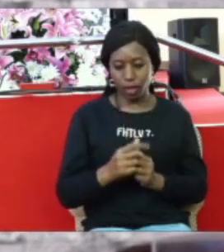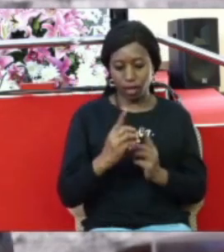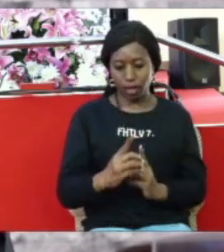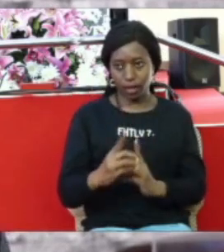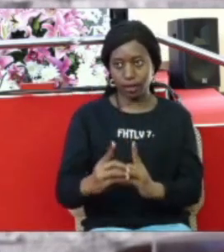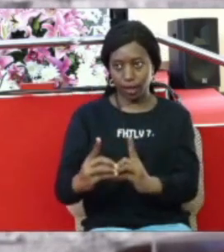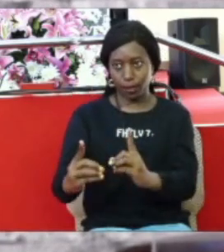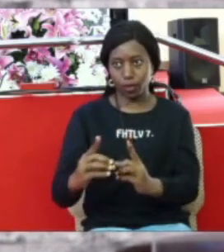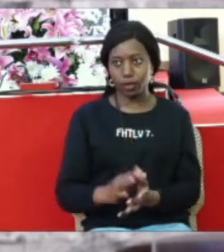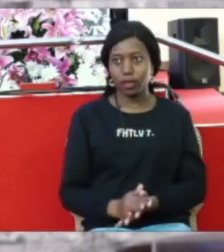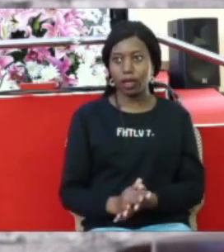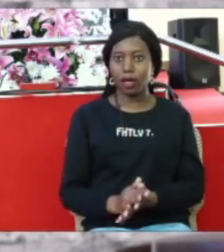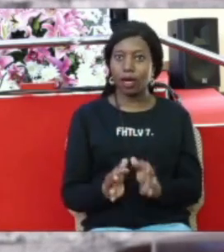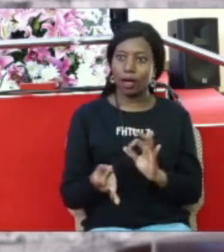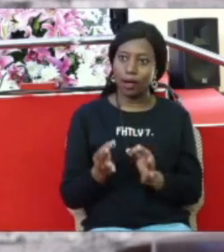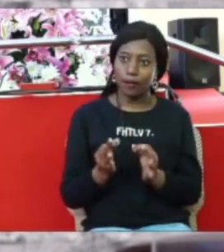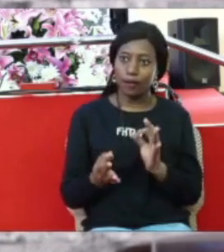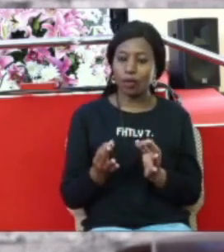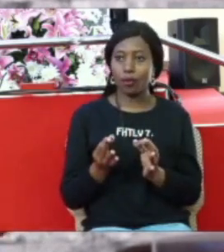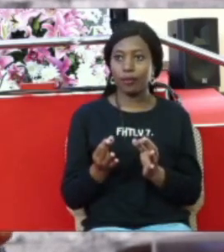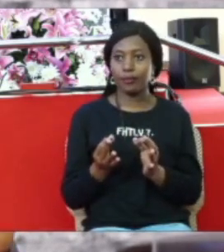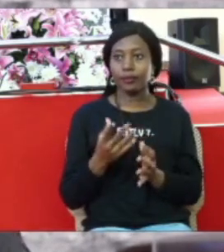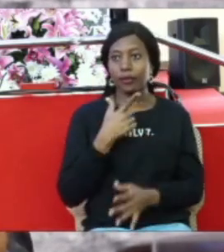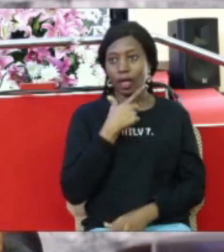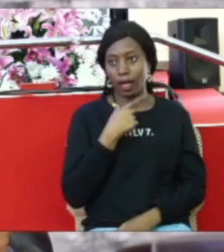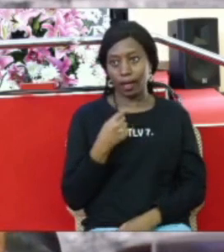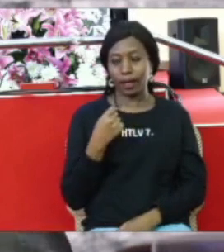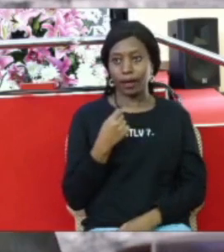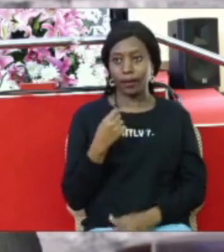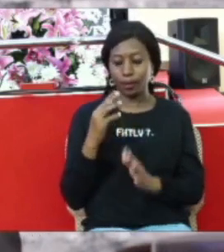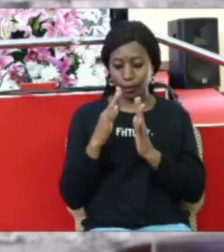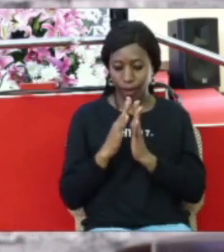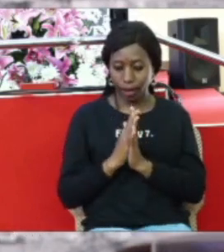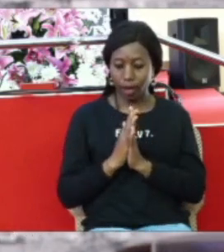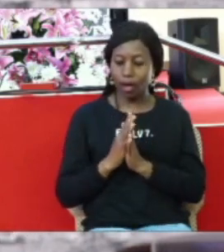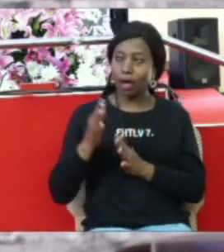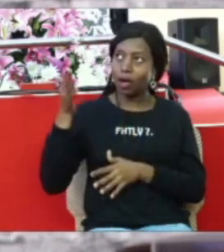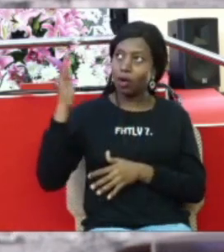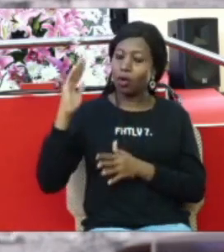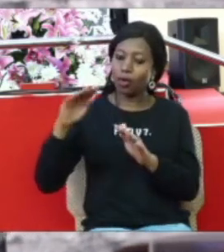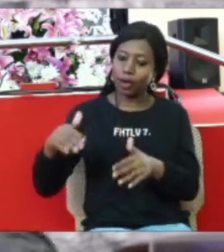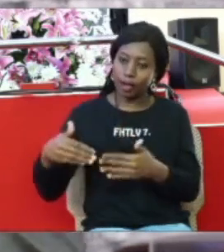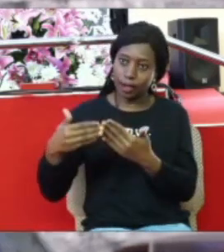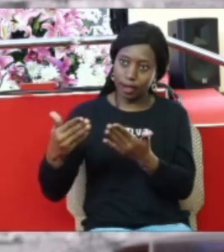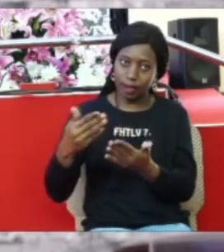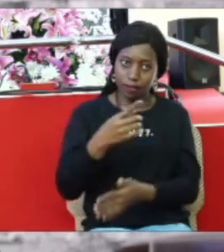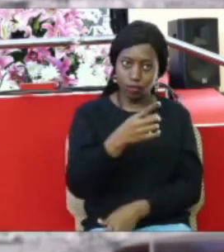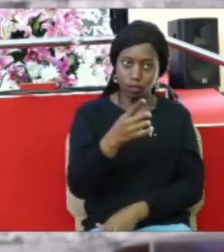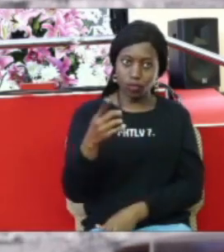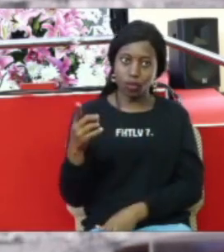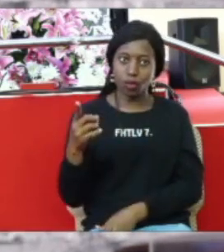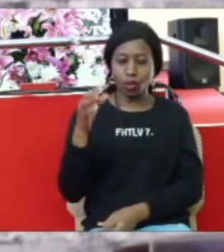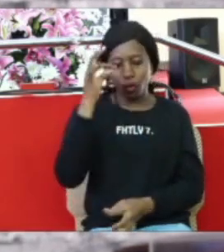If you like, a prayer of faith will go something like this. God grant us a supernatural infusion of